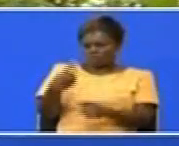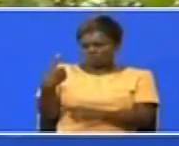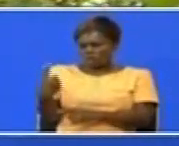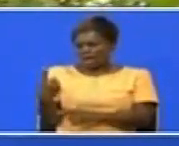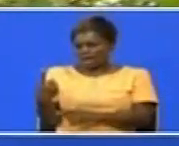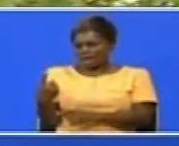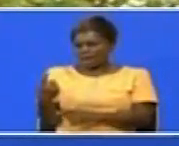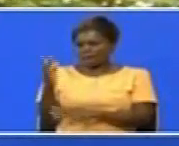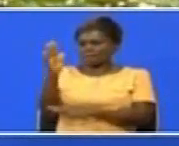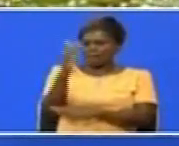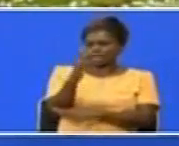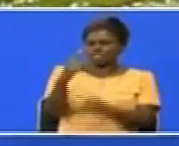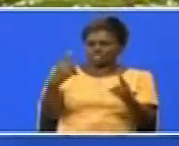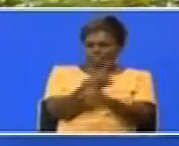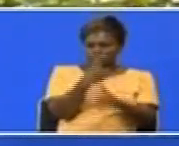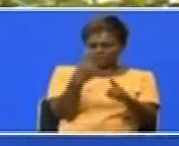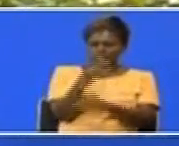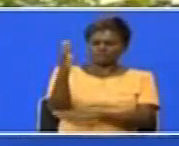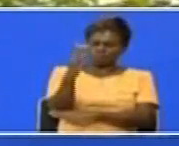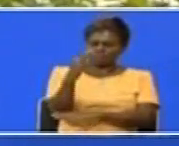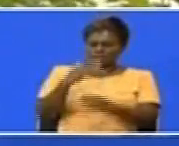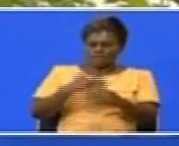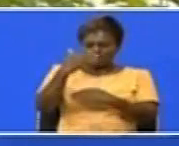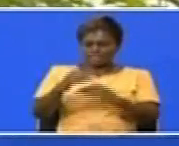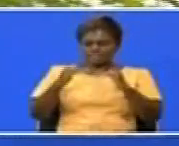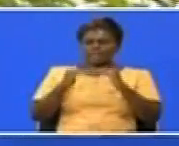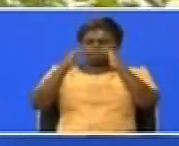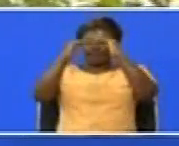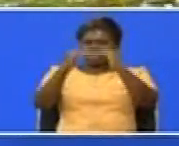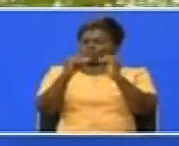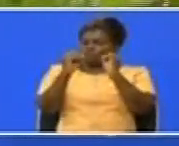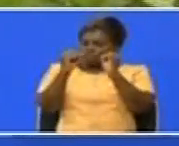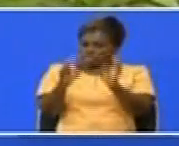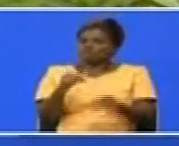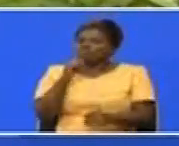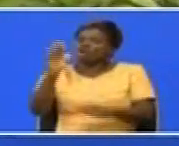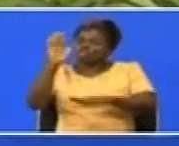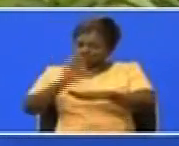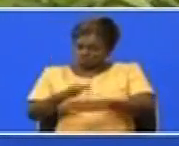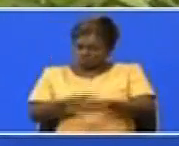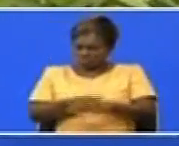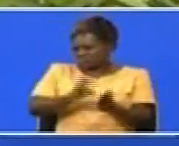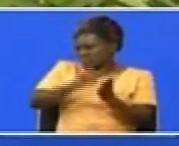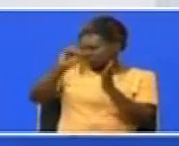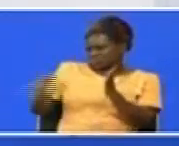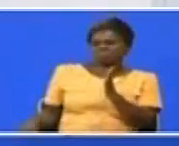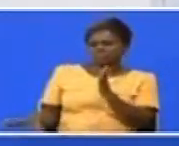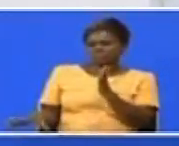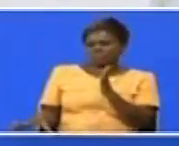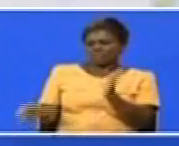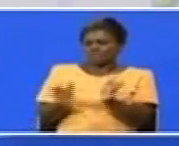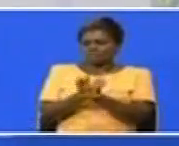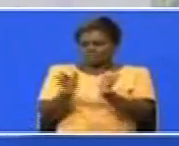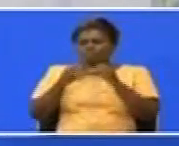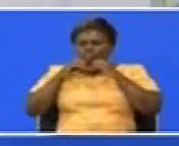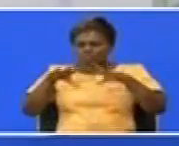plant to seven plants, which is the next level. If it is not good, it's discarded at that stage. The diversity